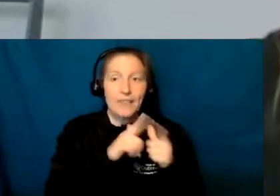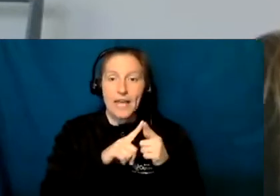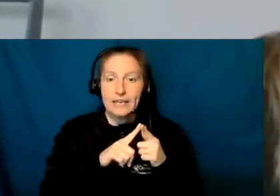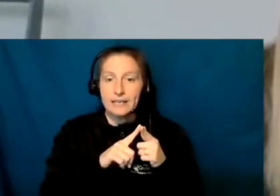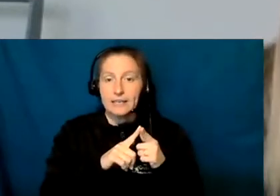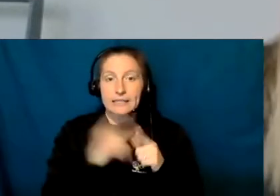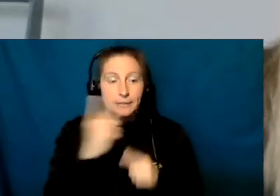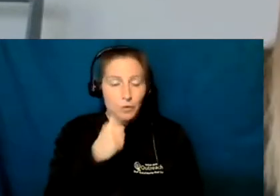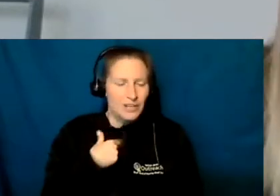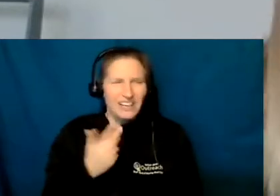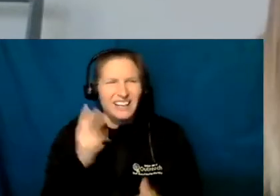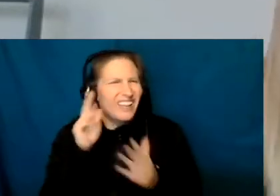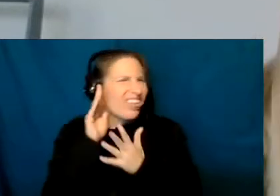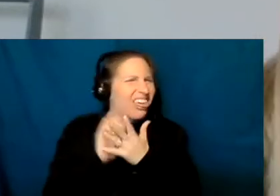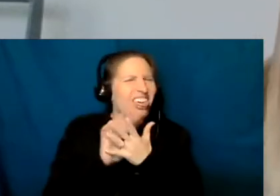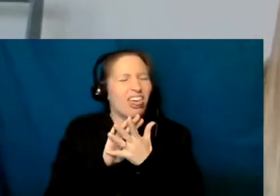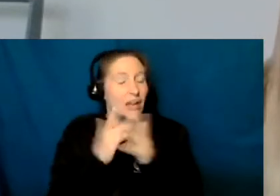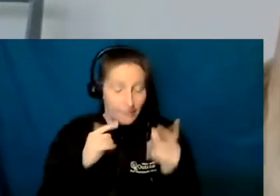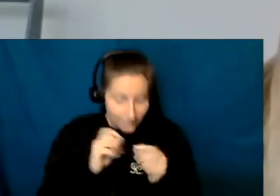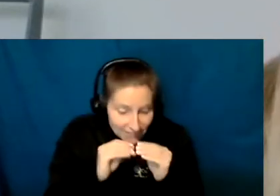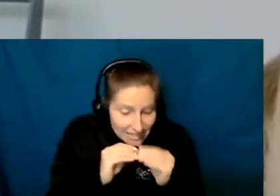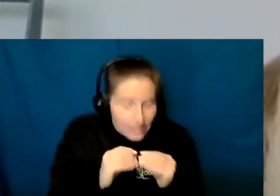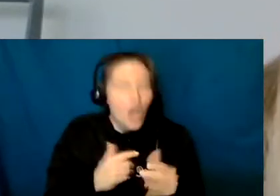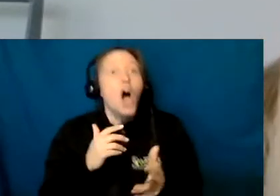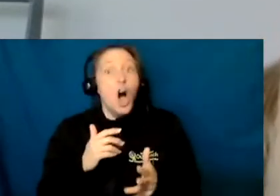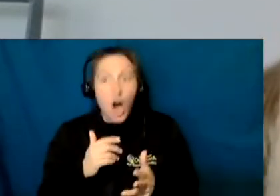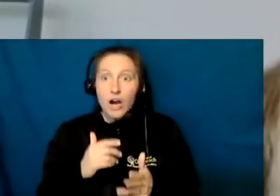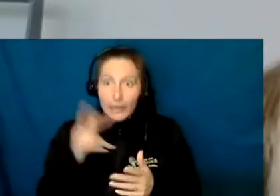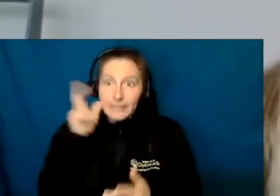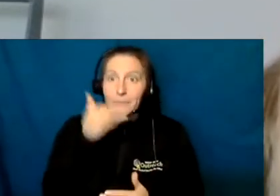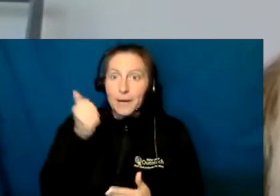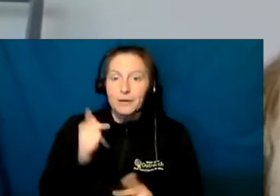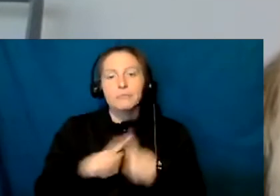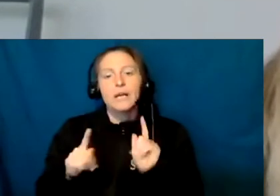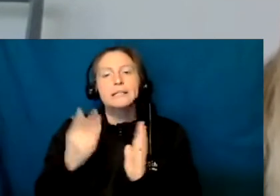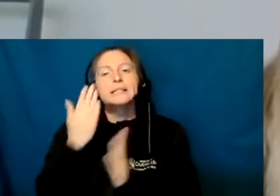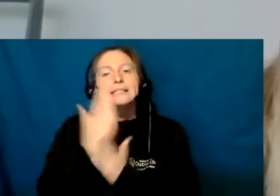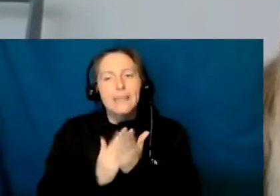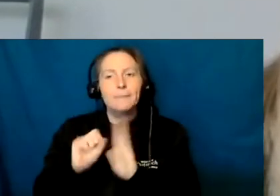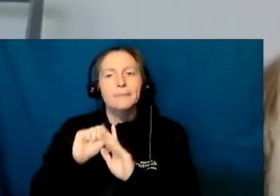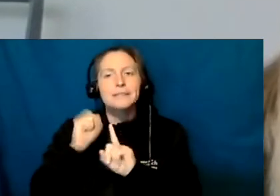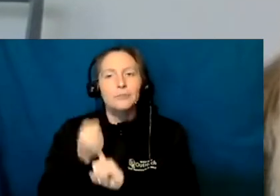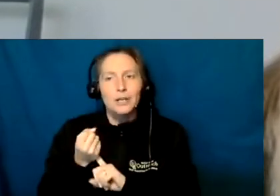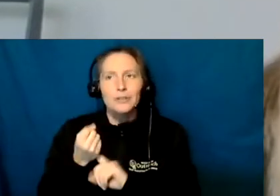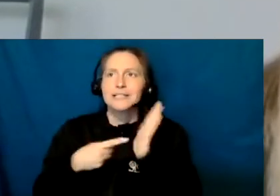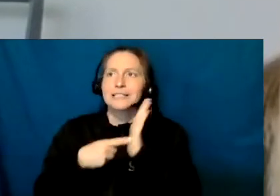hearing and then you fix it and they hear. And there's been situations where we've had students who